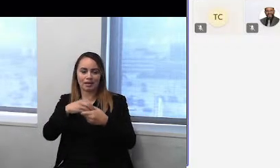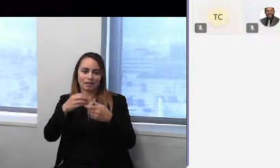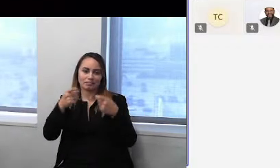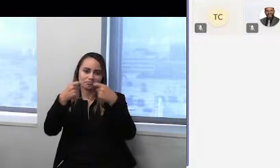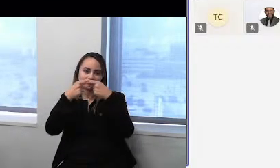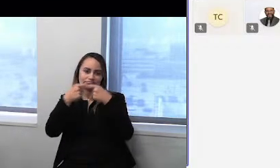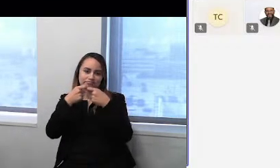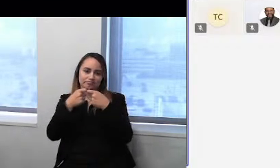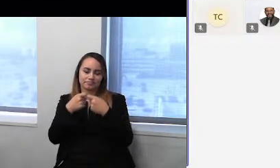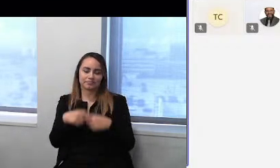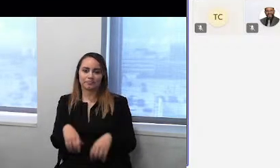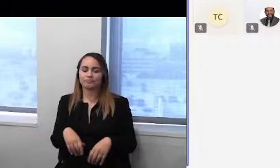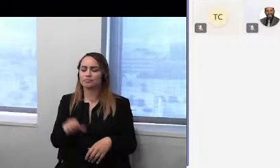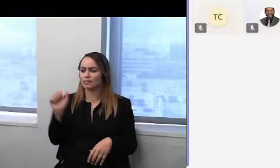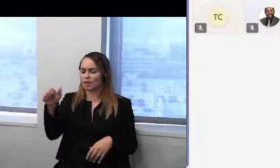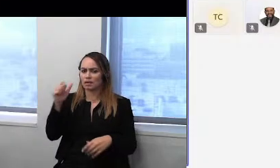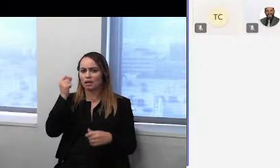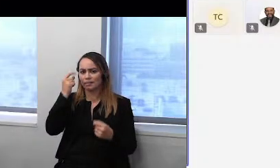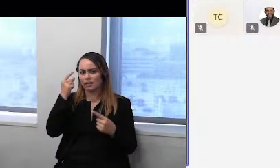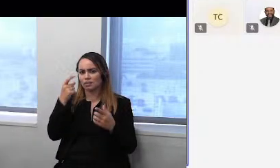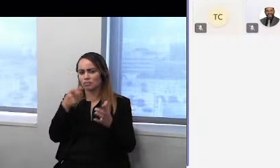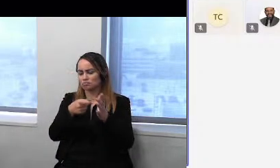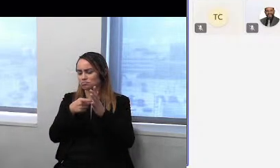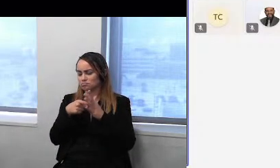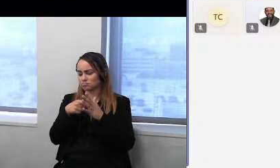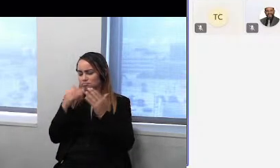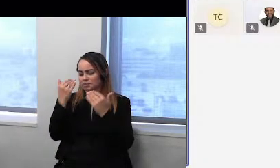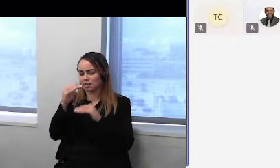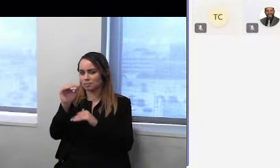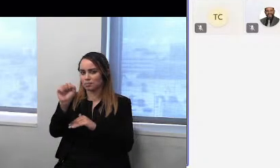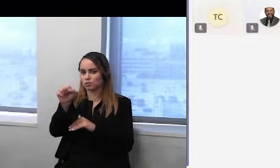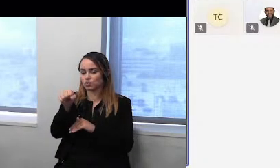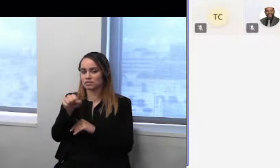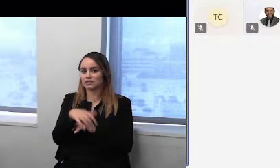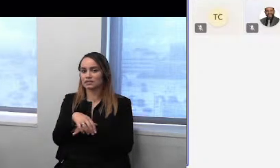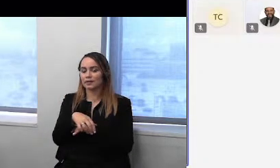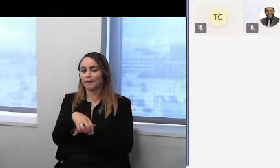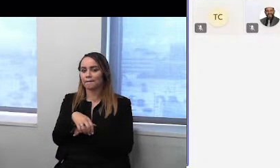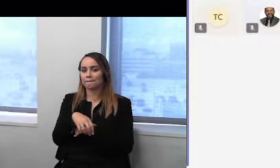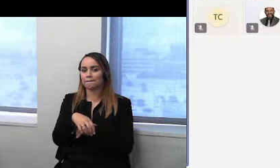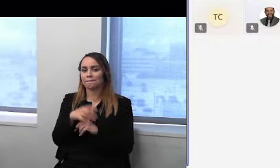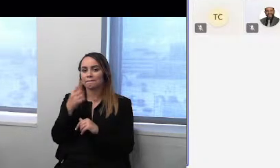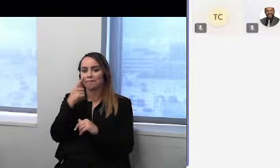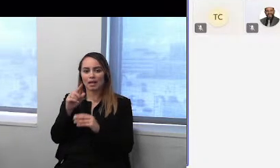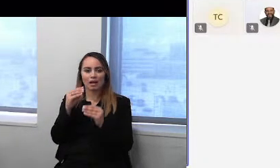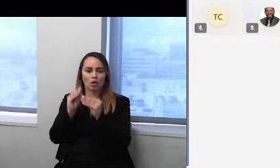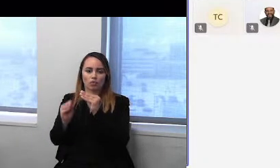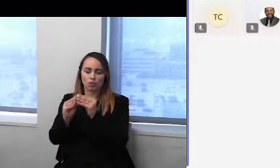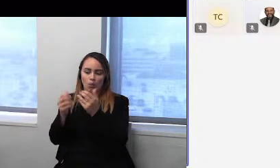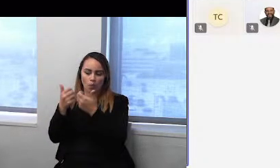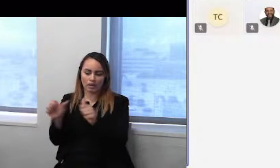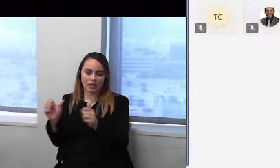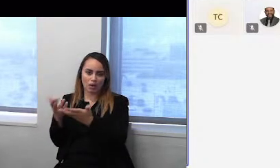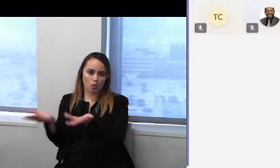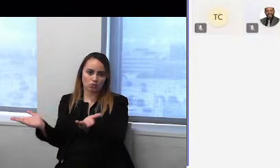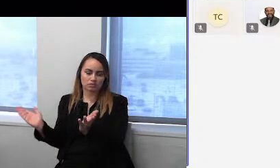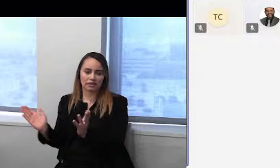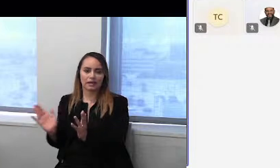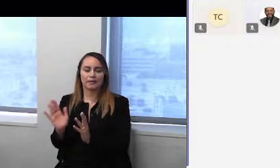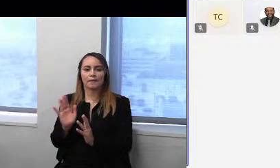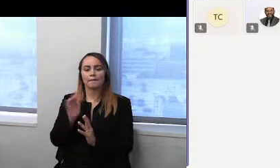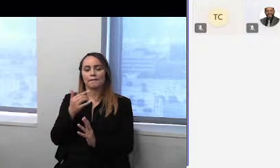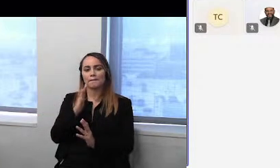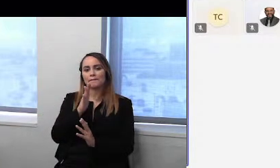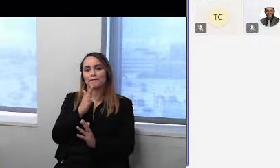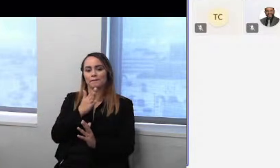technical requirements to build anything. My point is